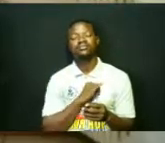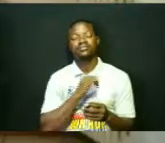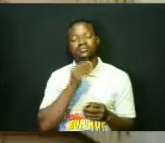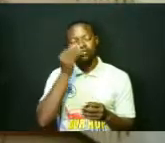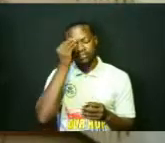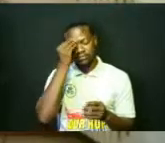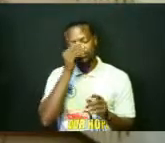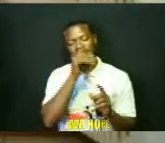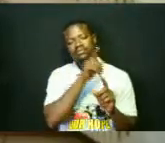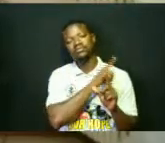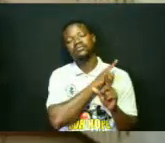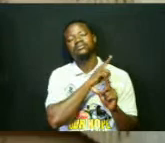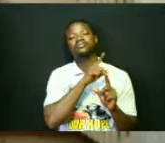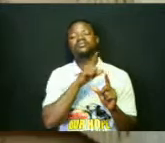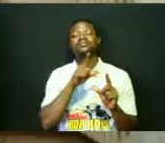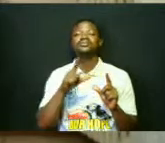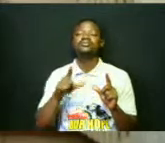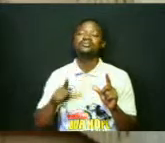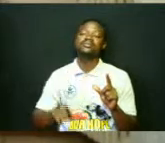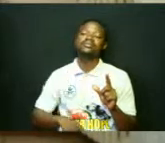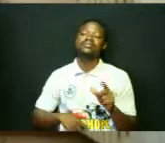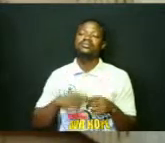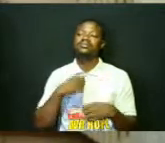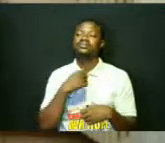Minim serati